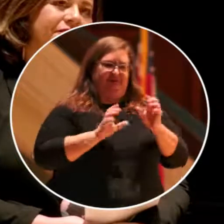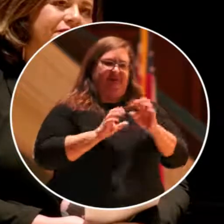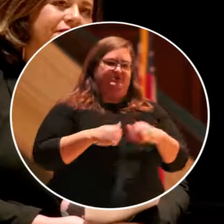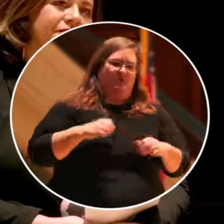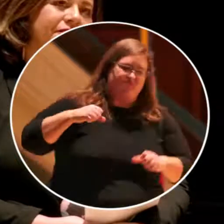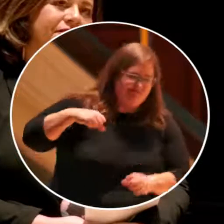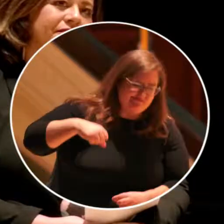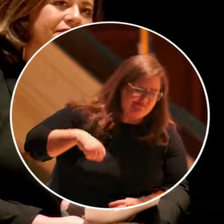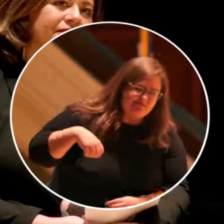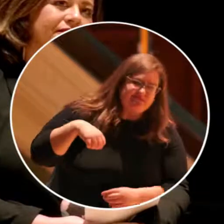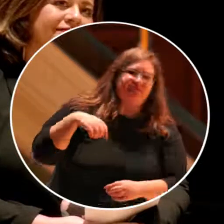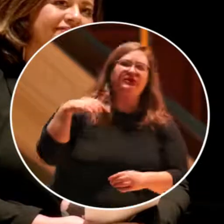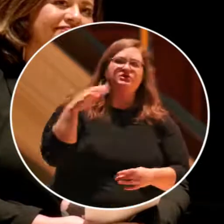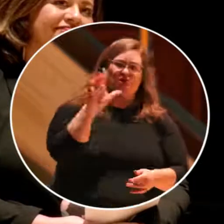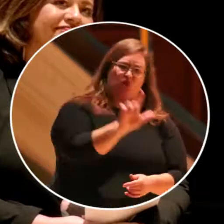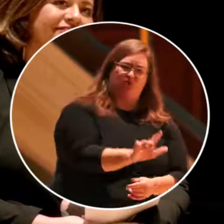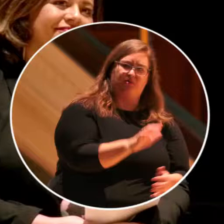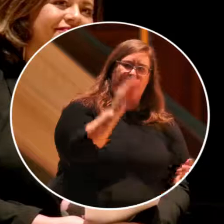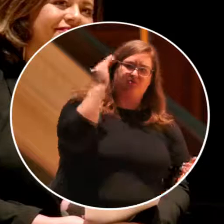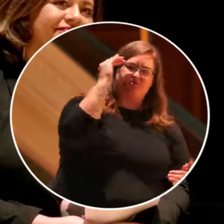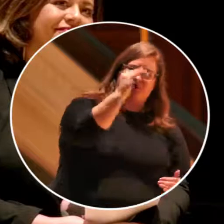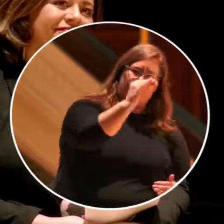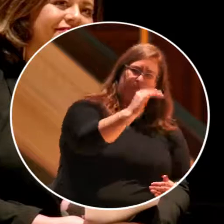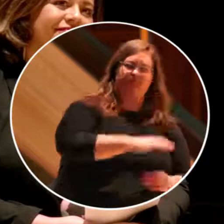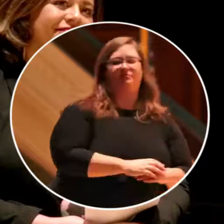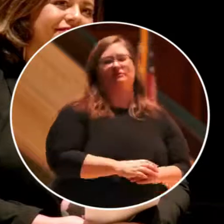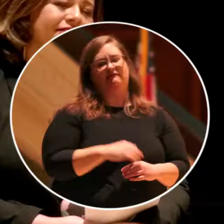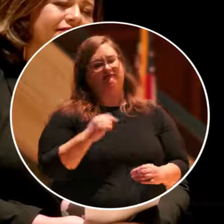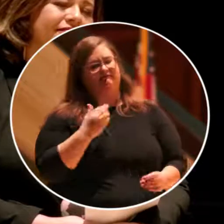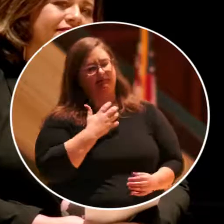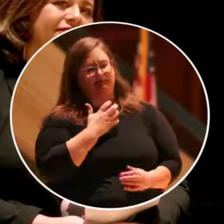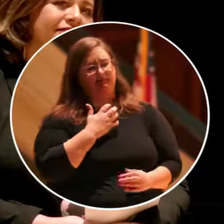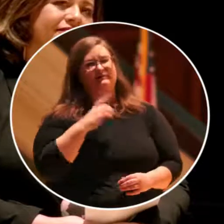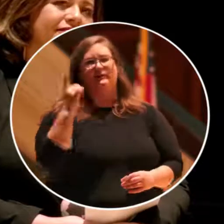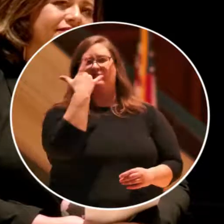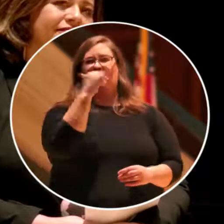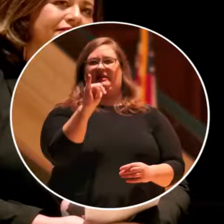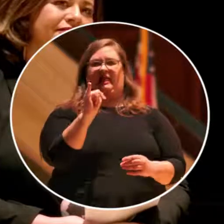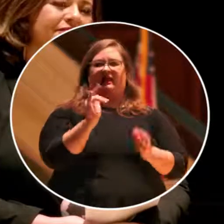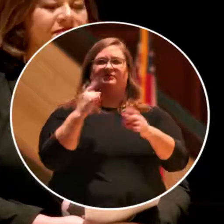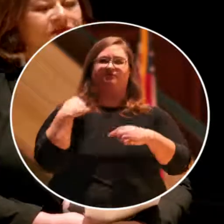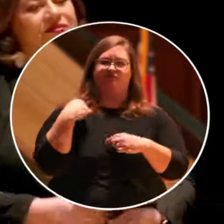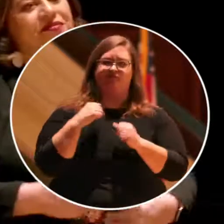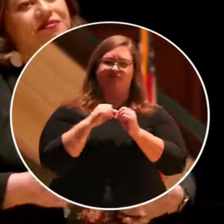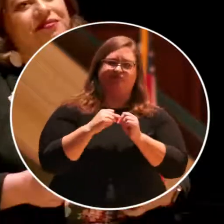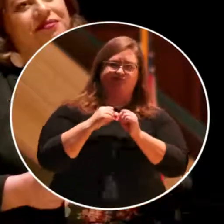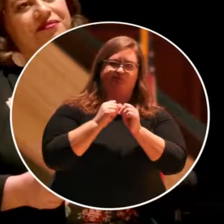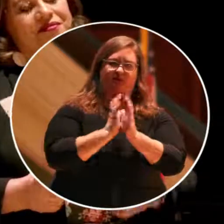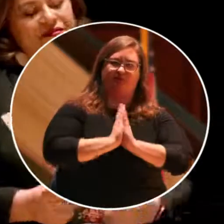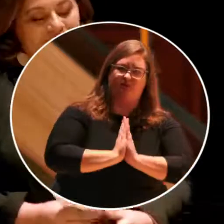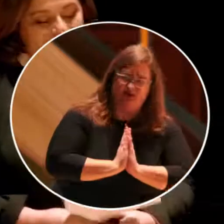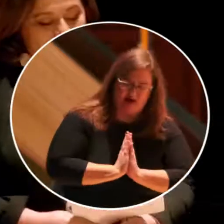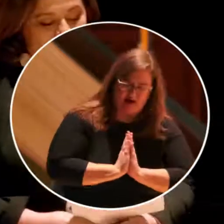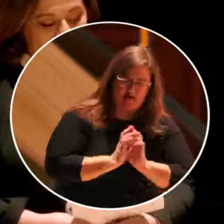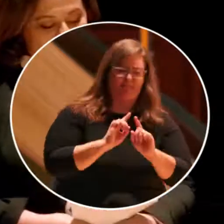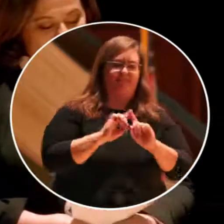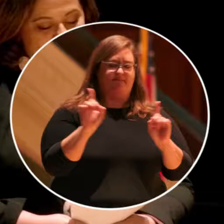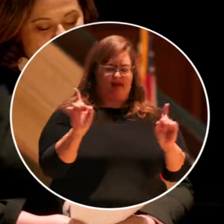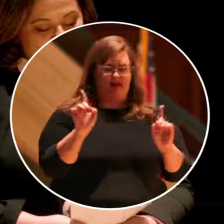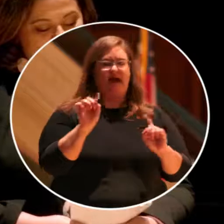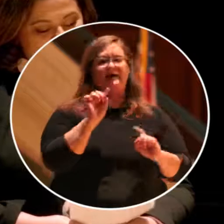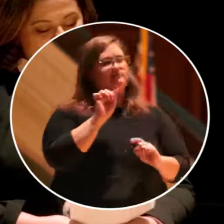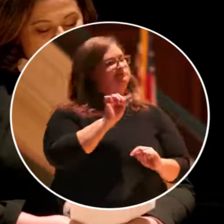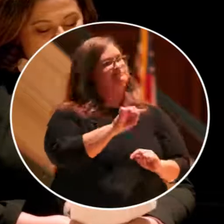is always praying. She is in pain. Yet, despite this pain, she irons her clothes